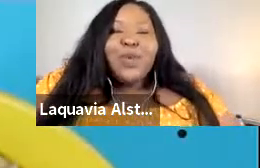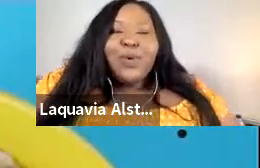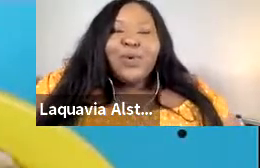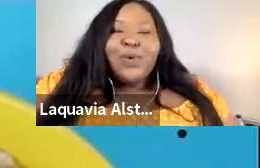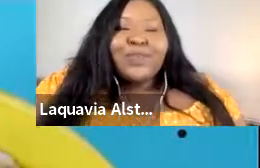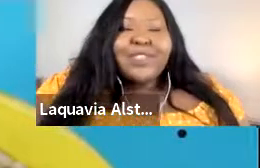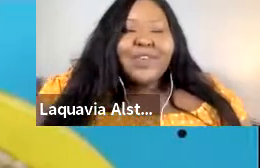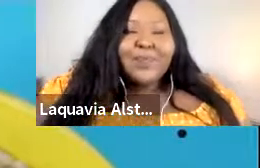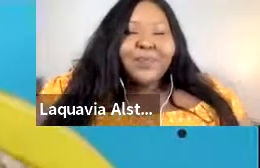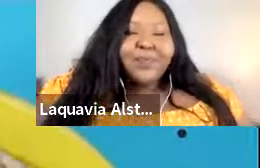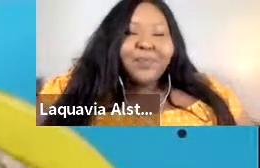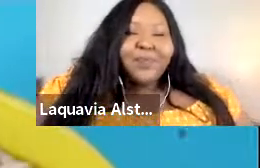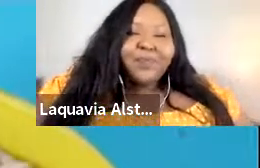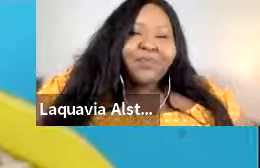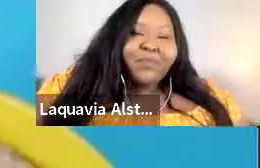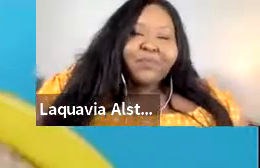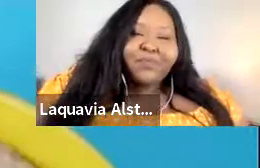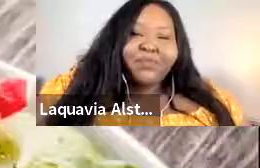distribute those.